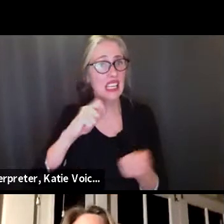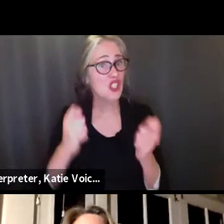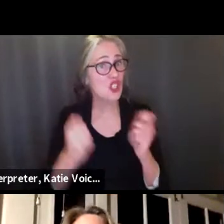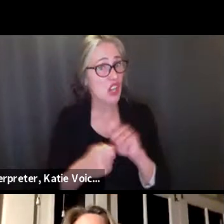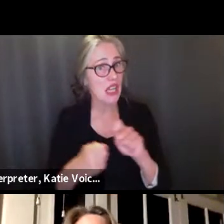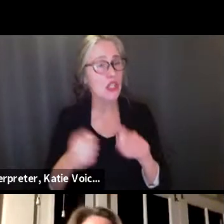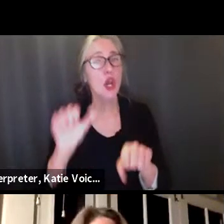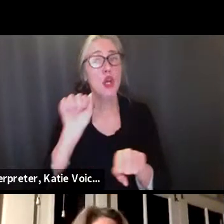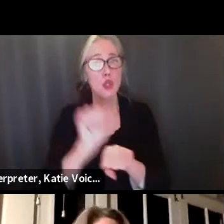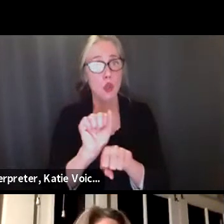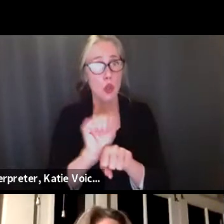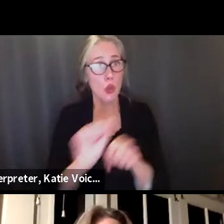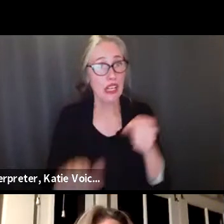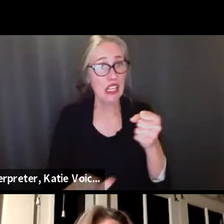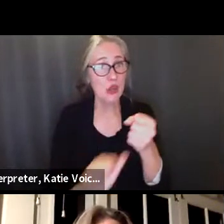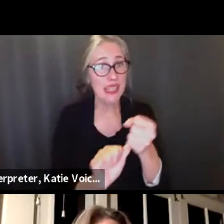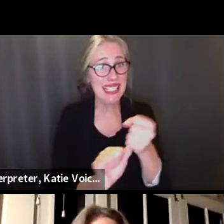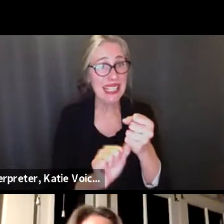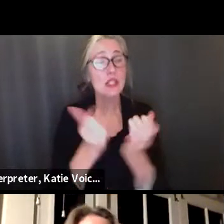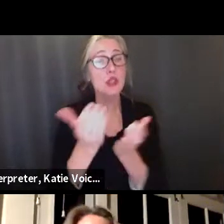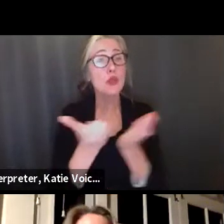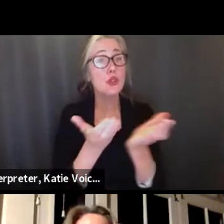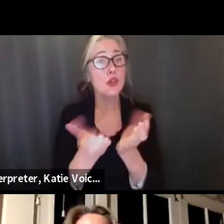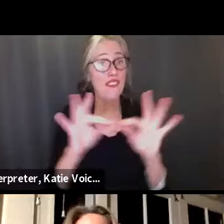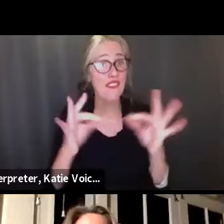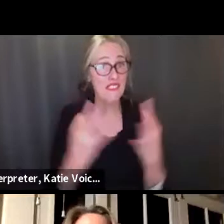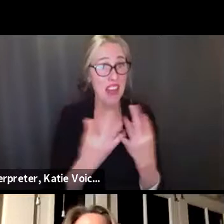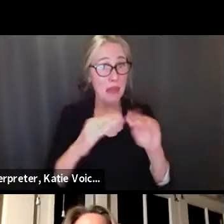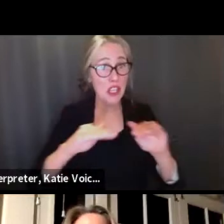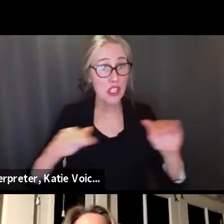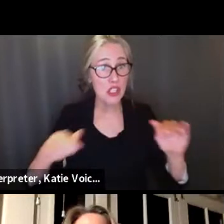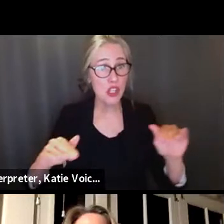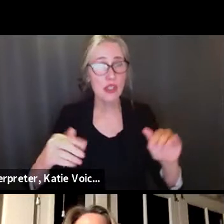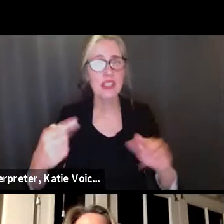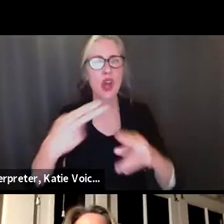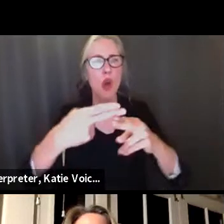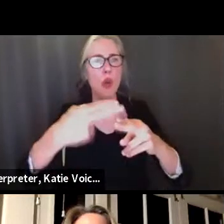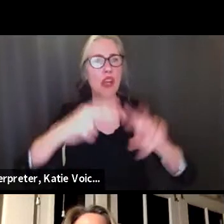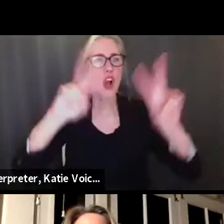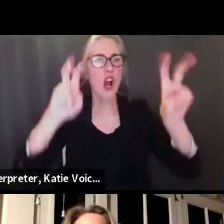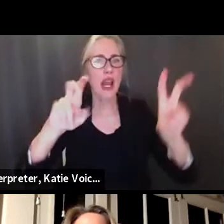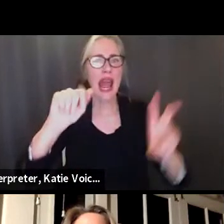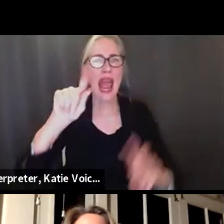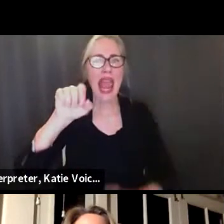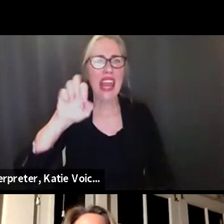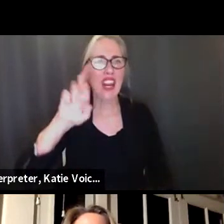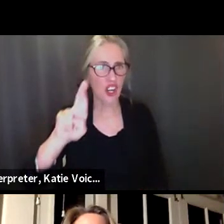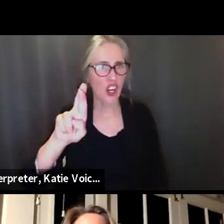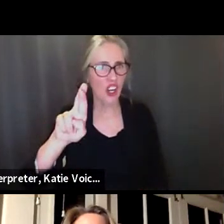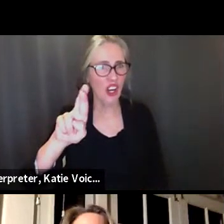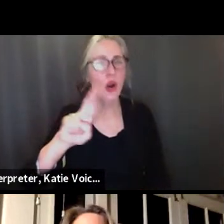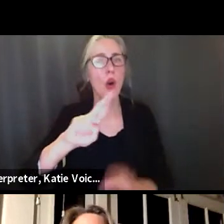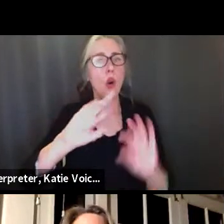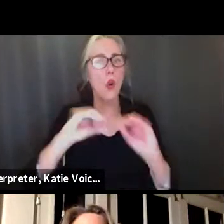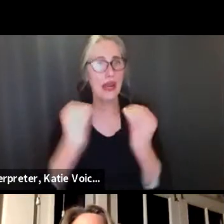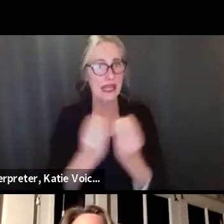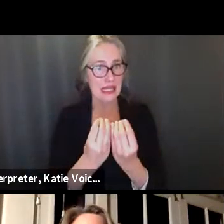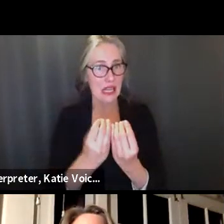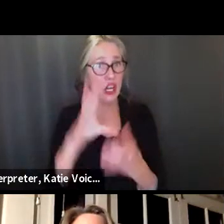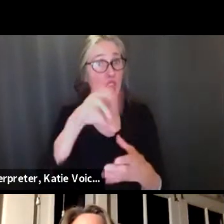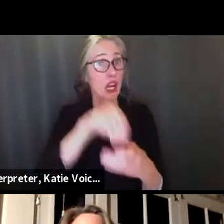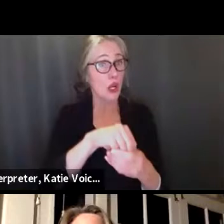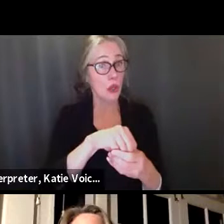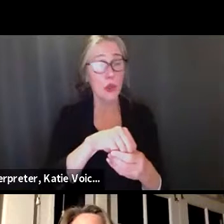with systems that serve children and families as what we are calling anchor organizations. This includes the